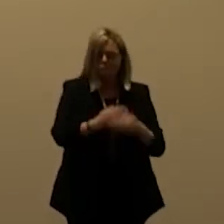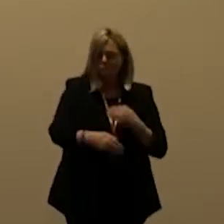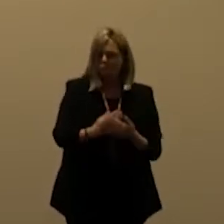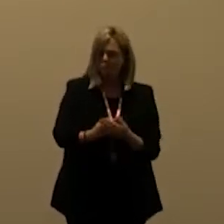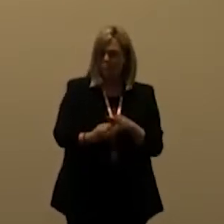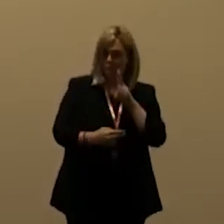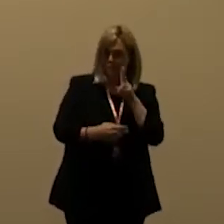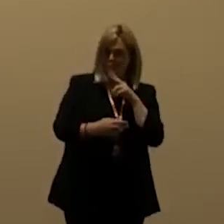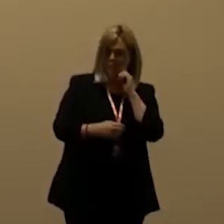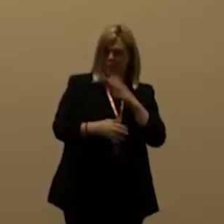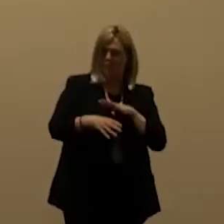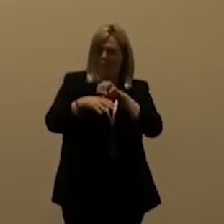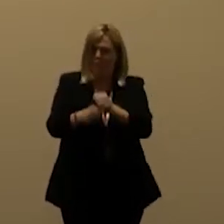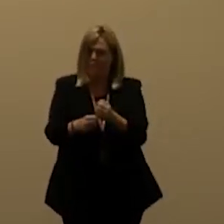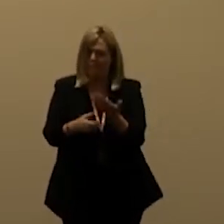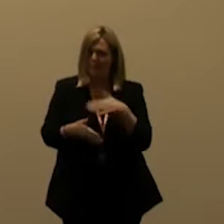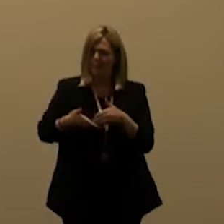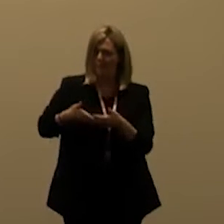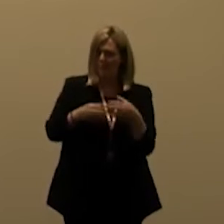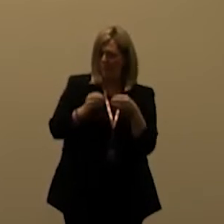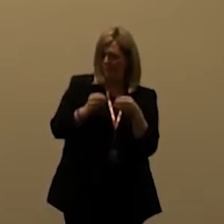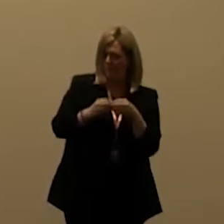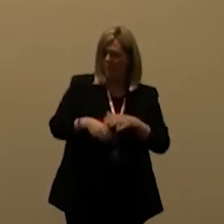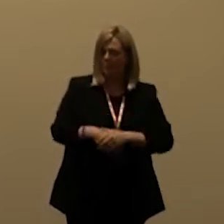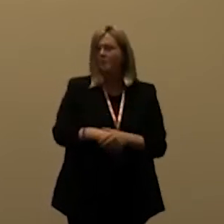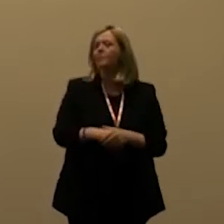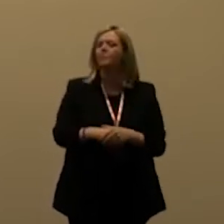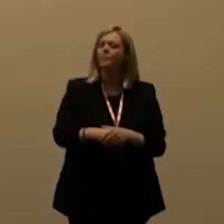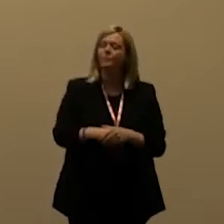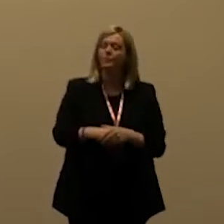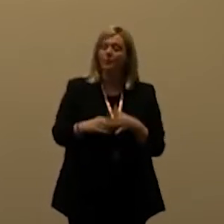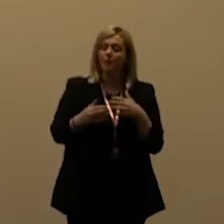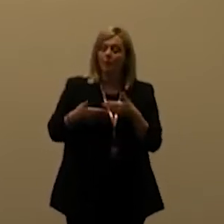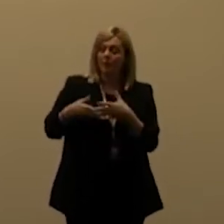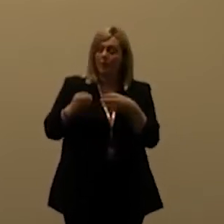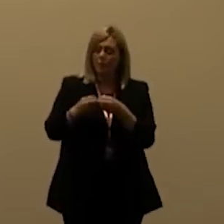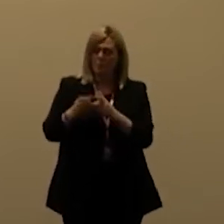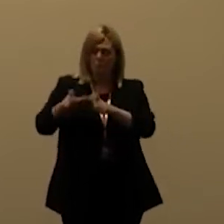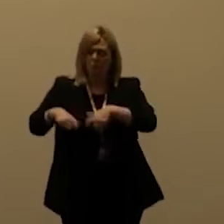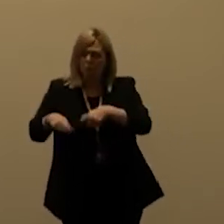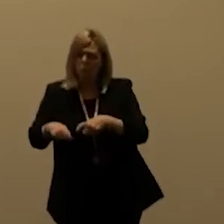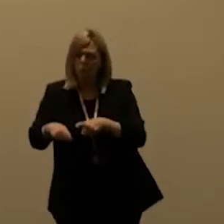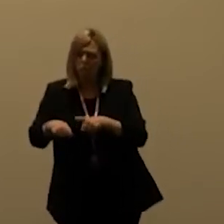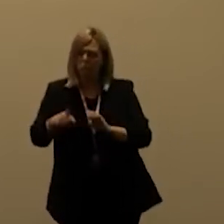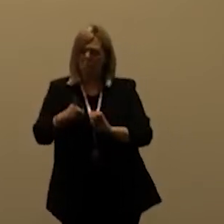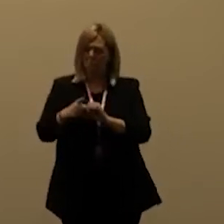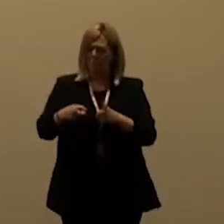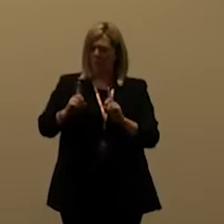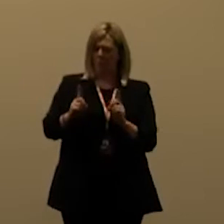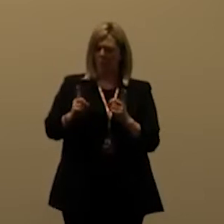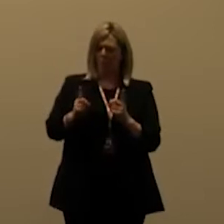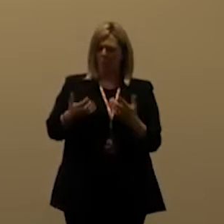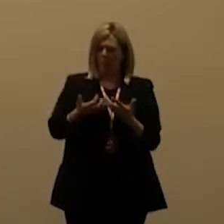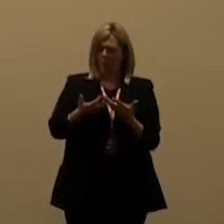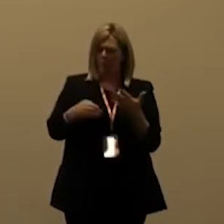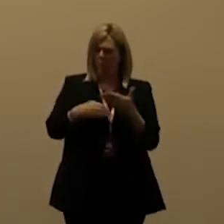see them taking over from the baby boomers, and if the baby boomers are still there, as you said, I wonder what impact that will have in the way that we